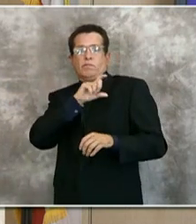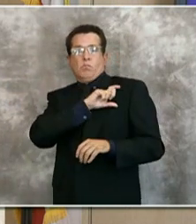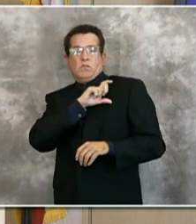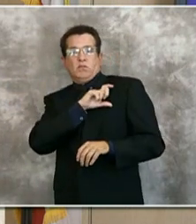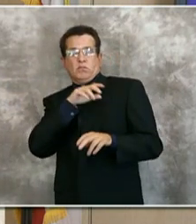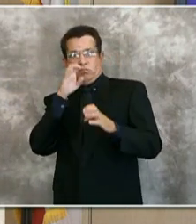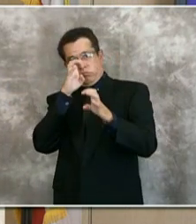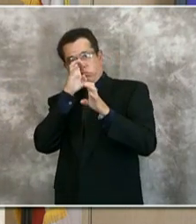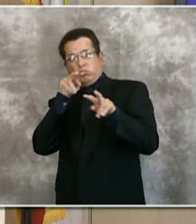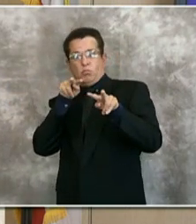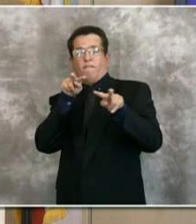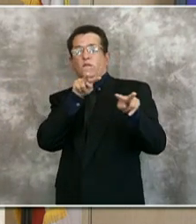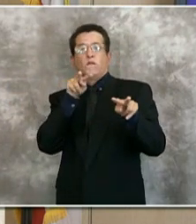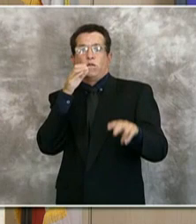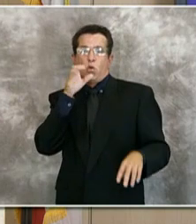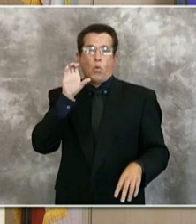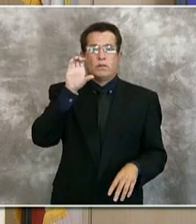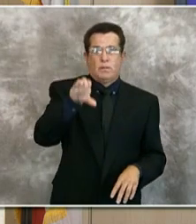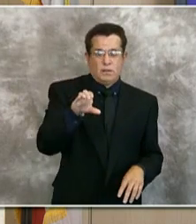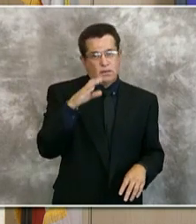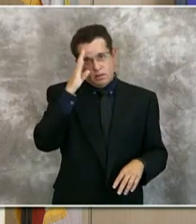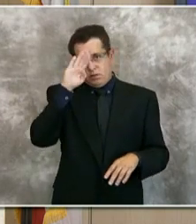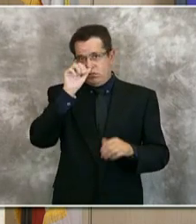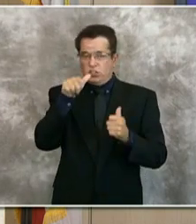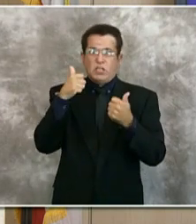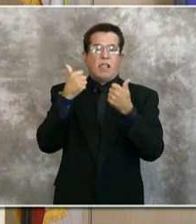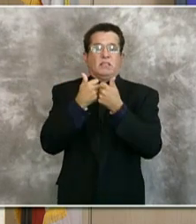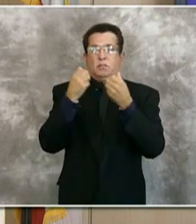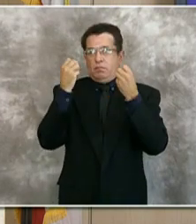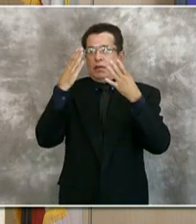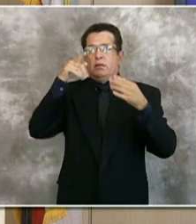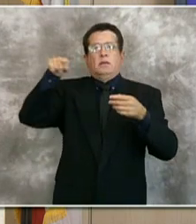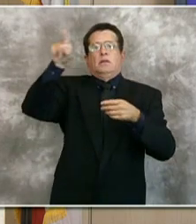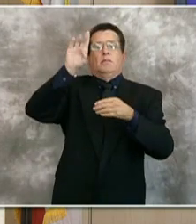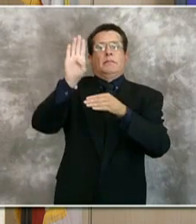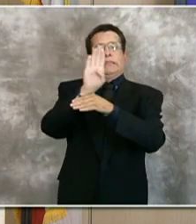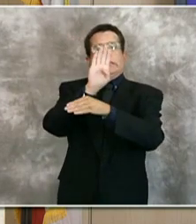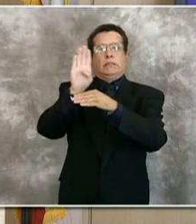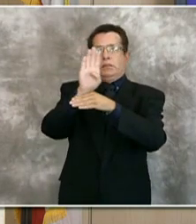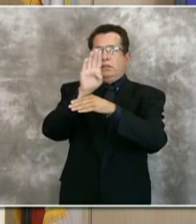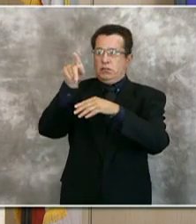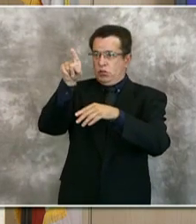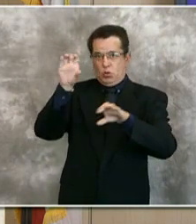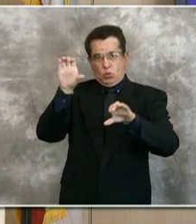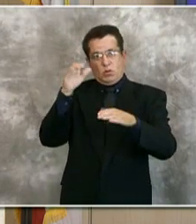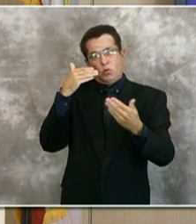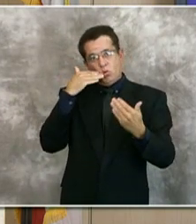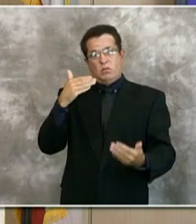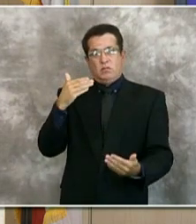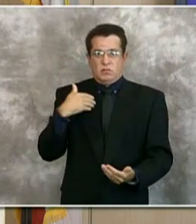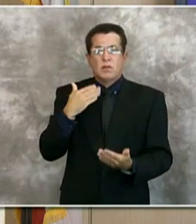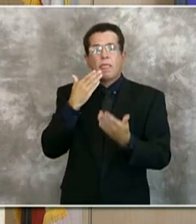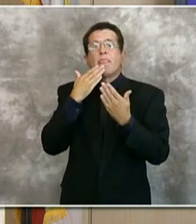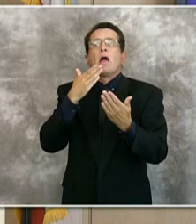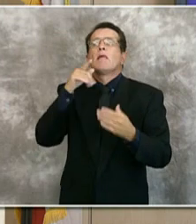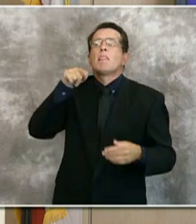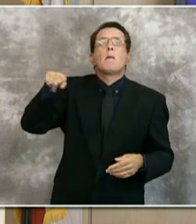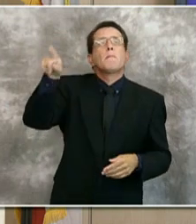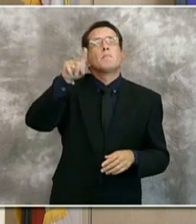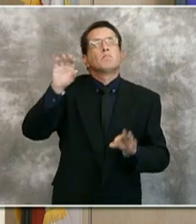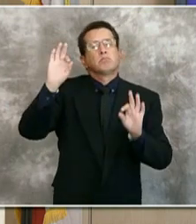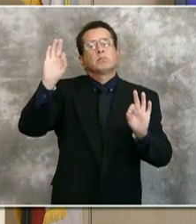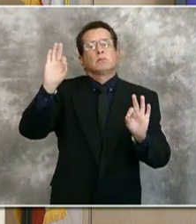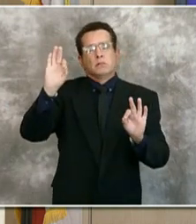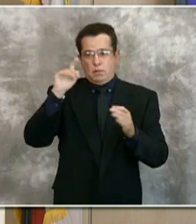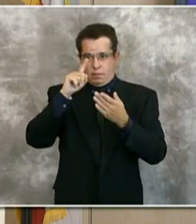real challenges. For the overwhelming majority of entities that are open, that are doing the right thing, we say thank you. For those who need